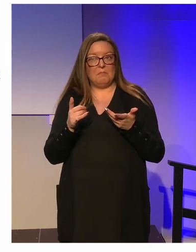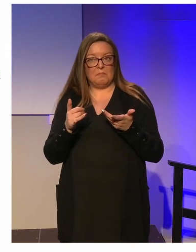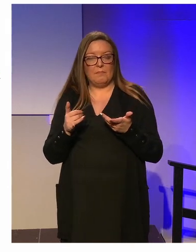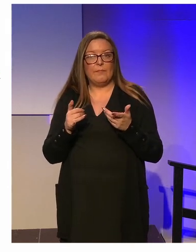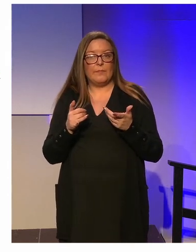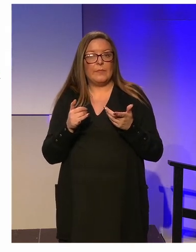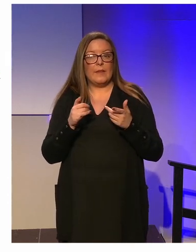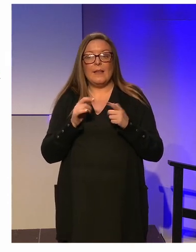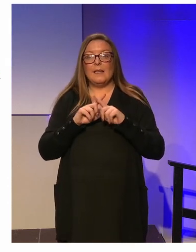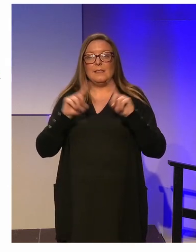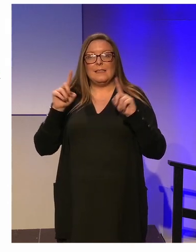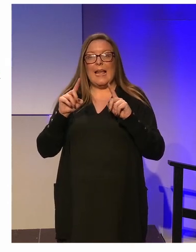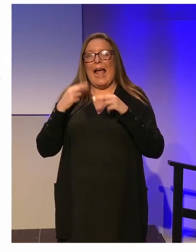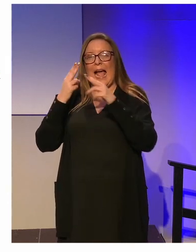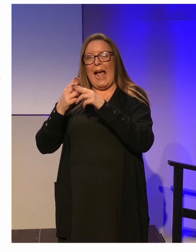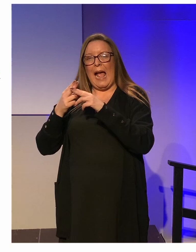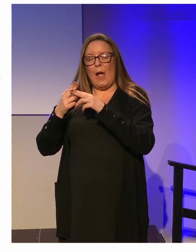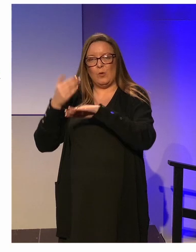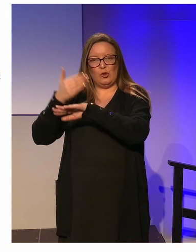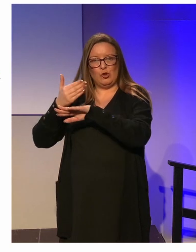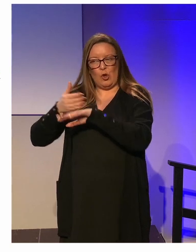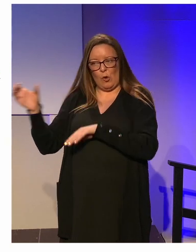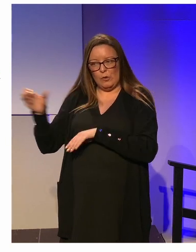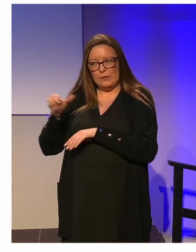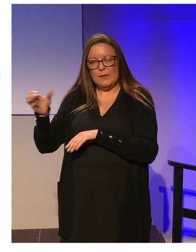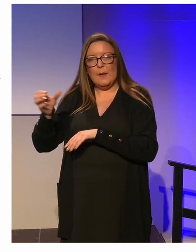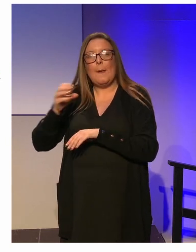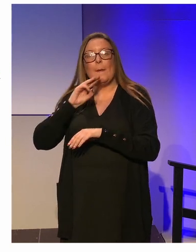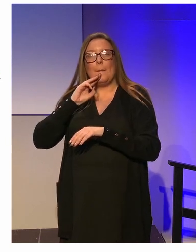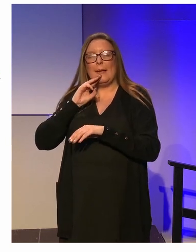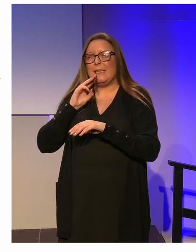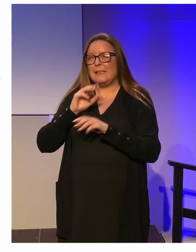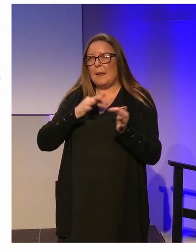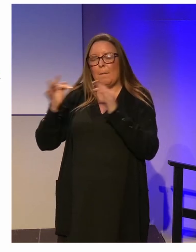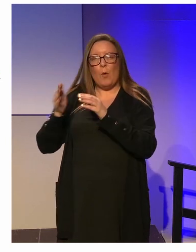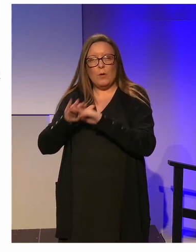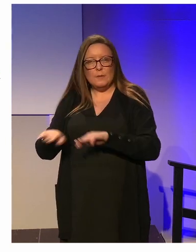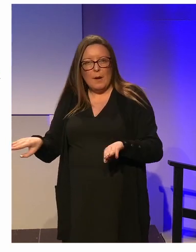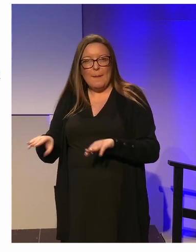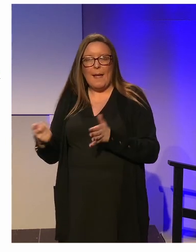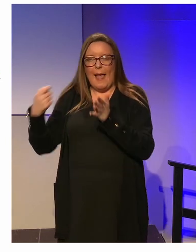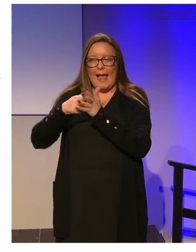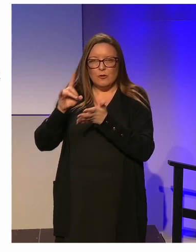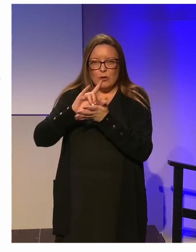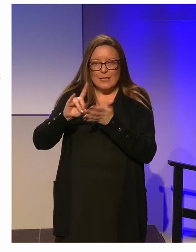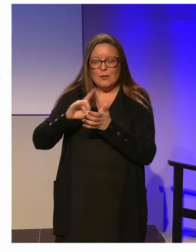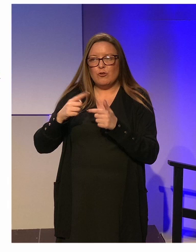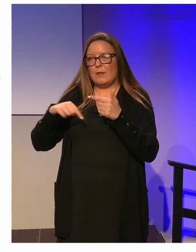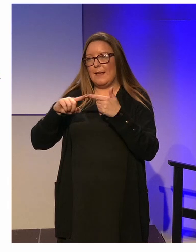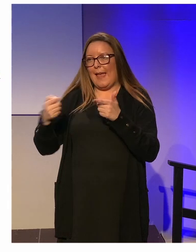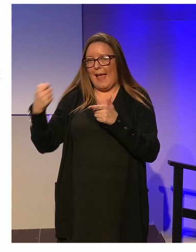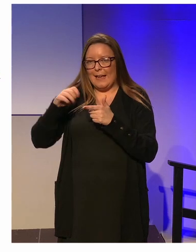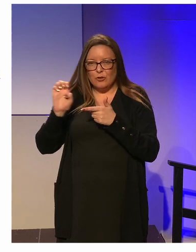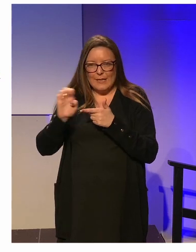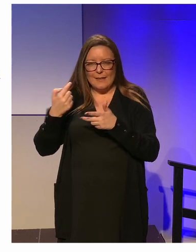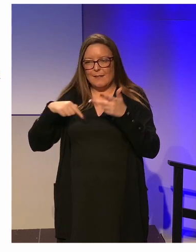differentiation is outsourced to the AEN department. So they'll go out and do a bit of, in post-primary, some extra history or some extra English or some extra maths, or go back